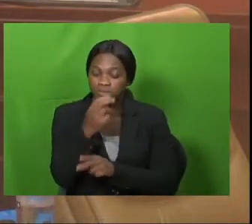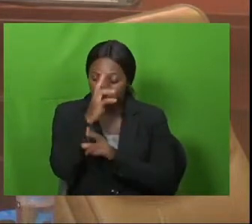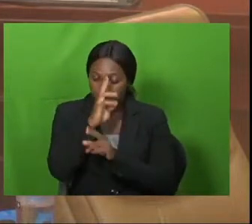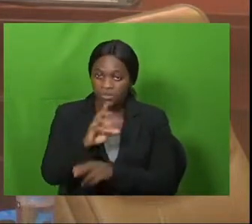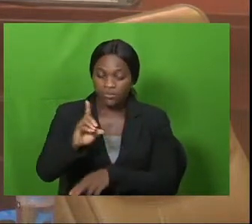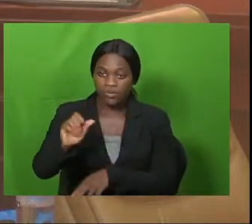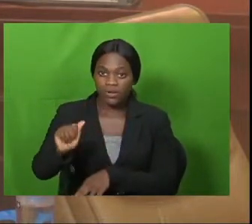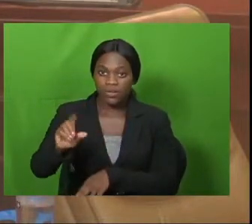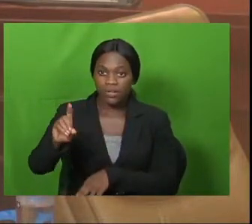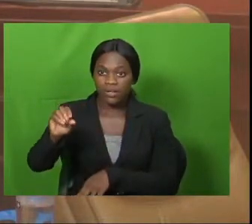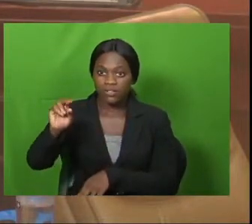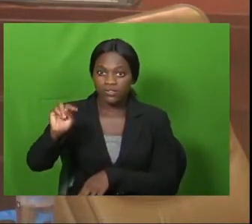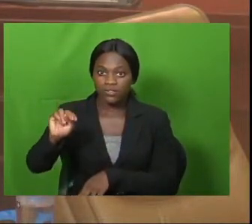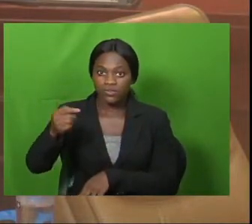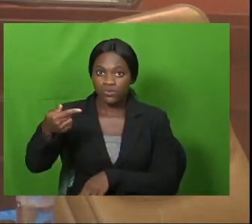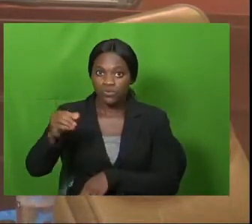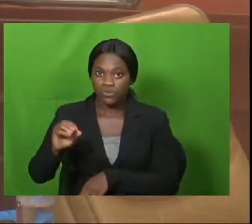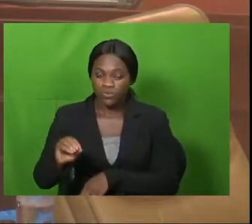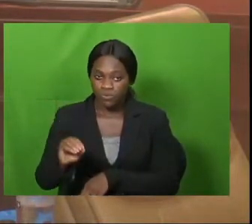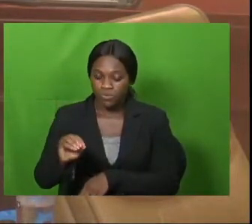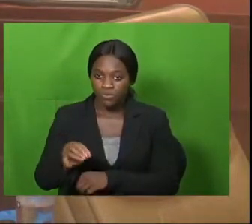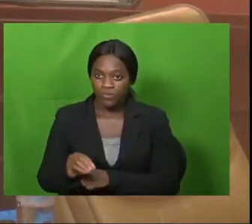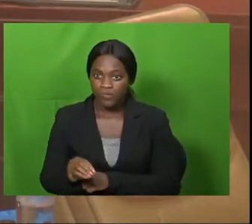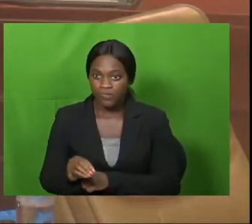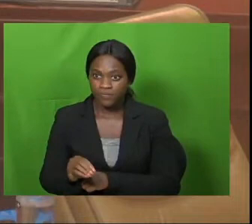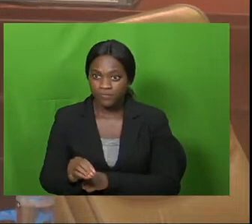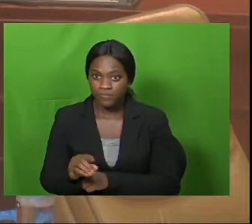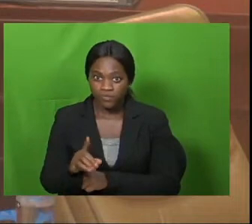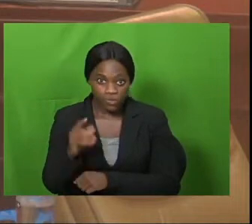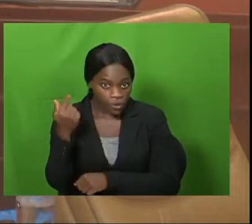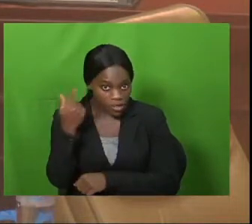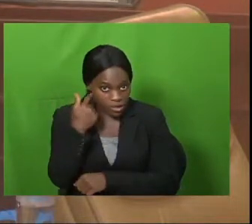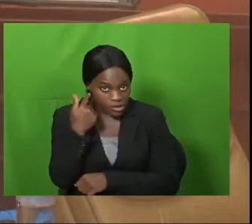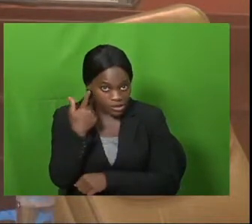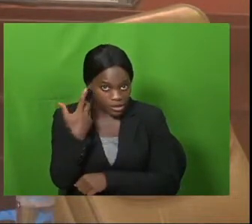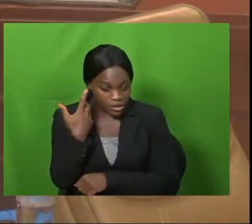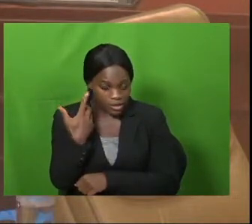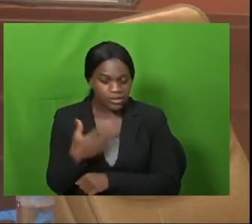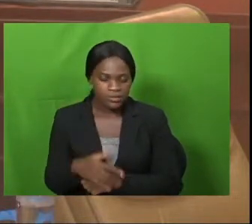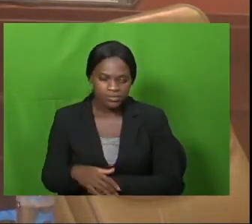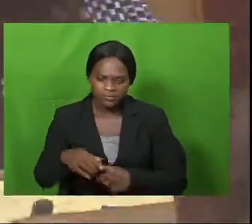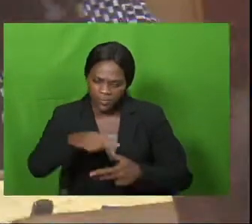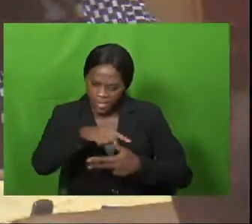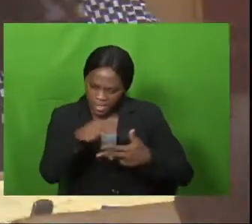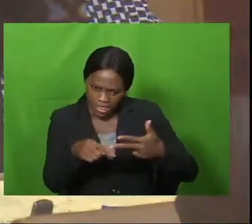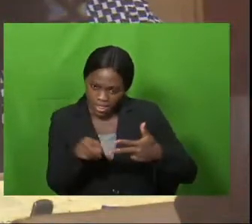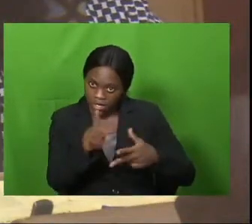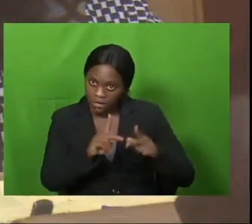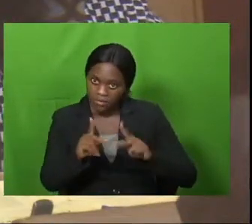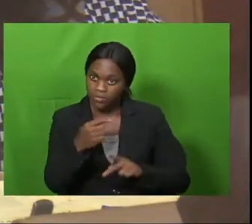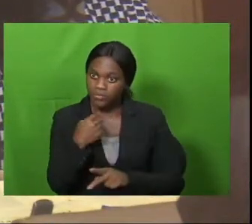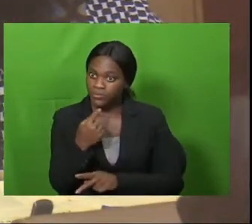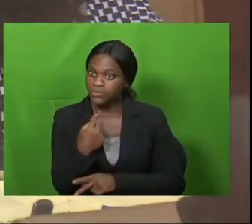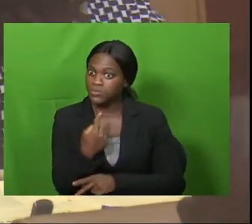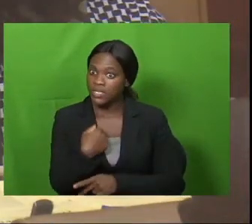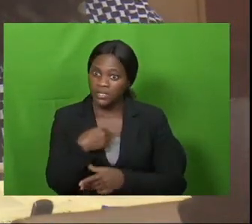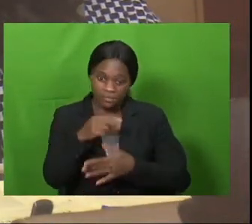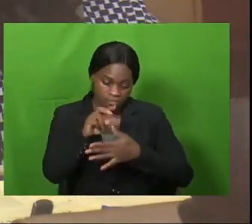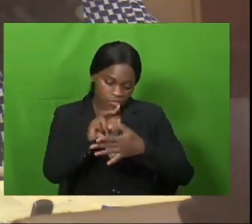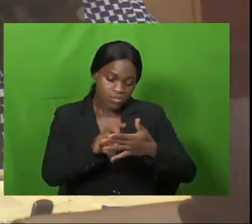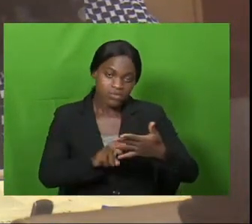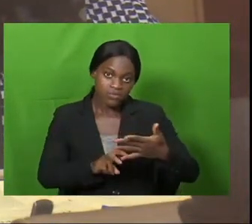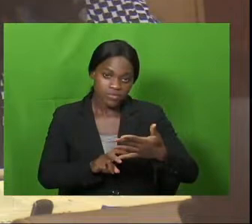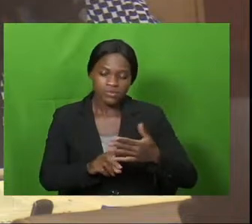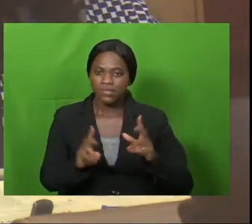you've paid regard to these experts. Are you listening to your brother here? These experts are saying, and with your kind permission, I'd like to